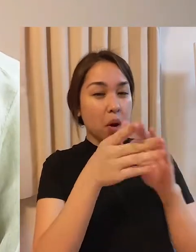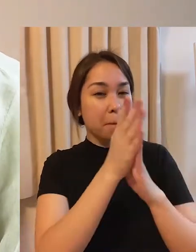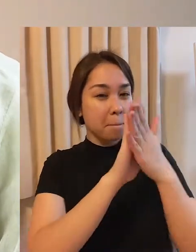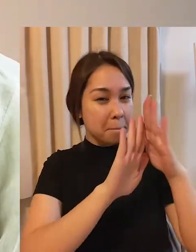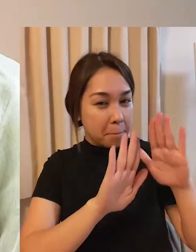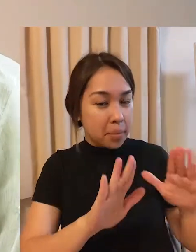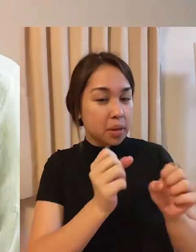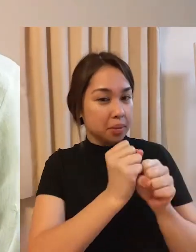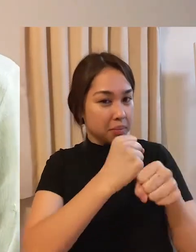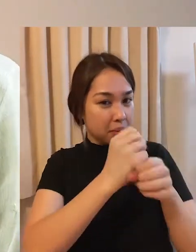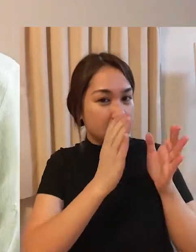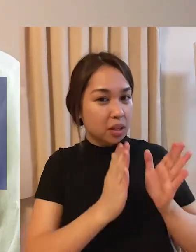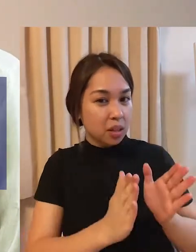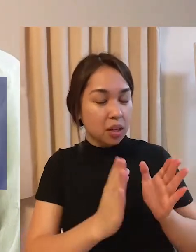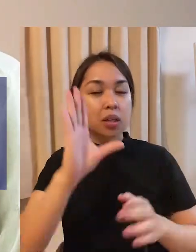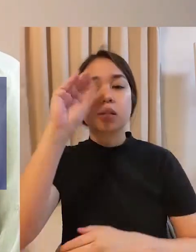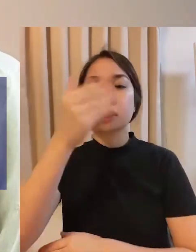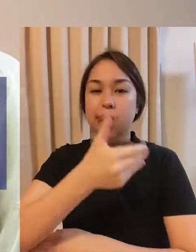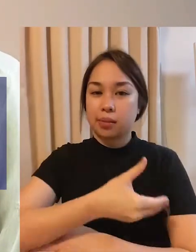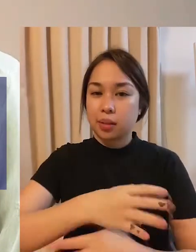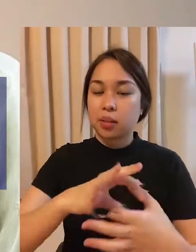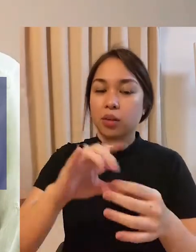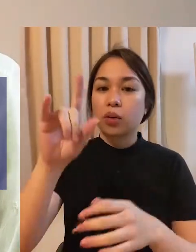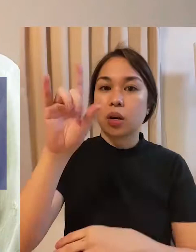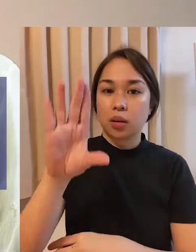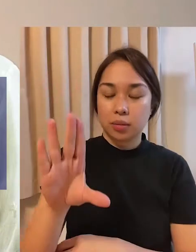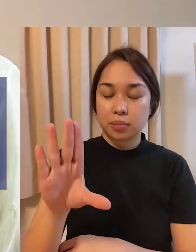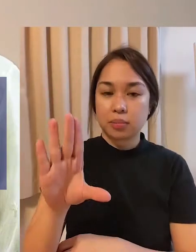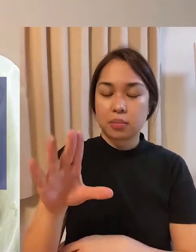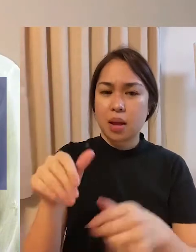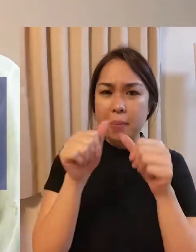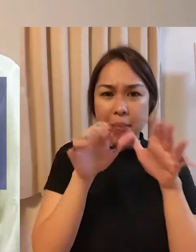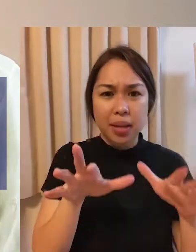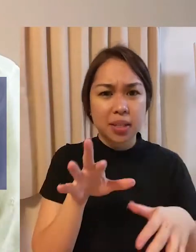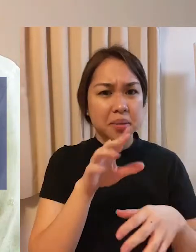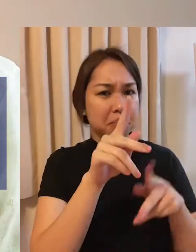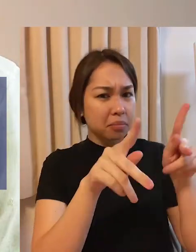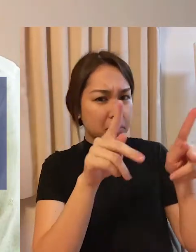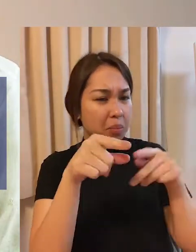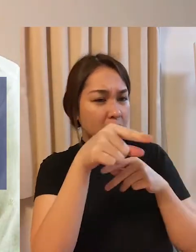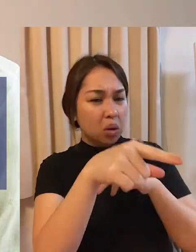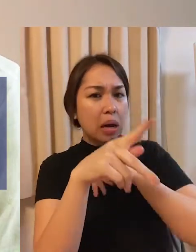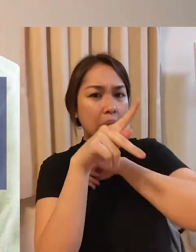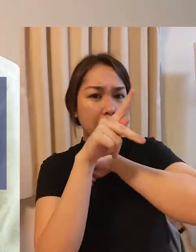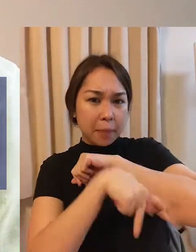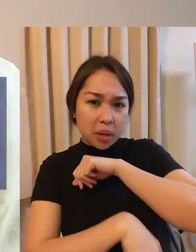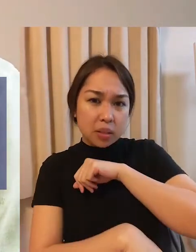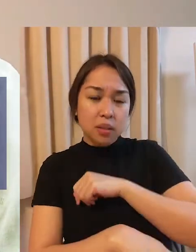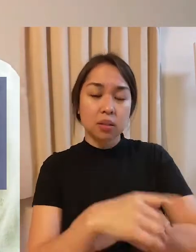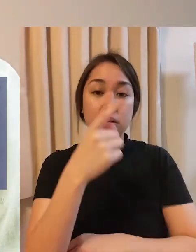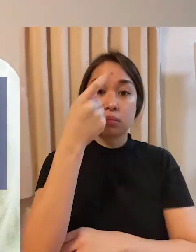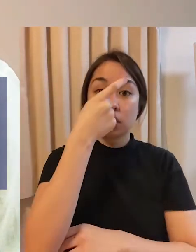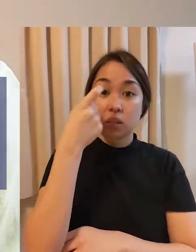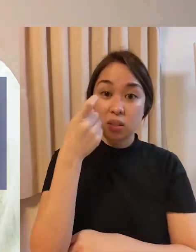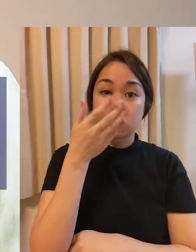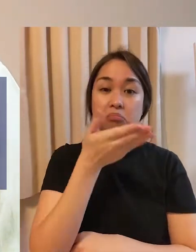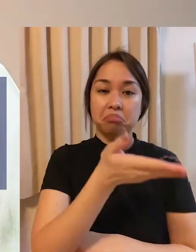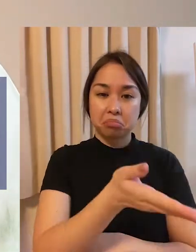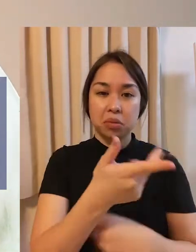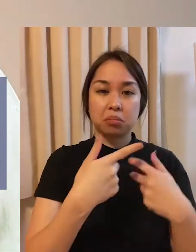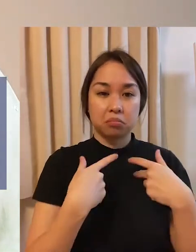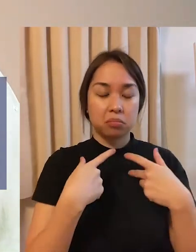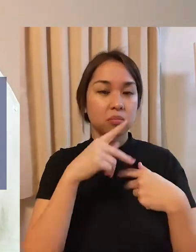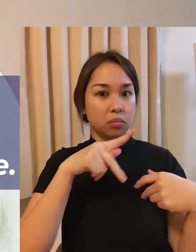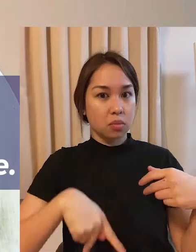called sons of God. Blessed are those who are persecuted because of righteousness, for theirs is the kingdom